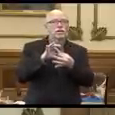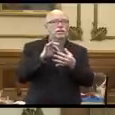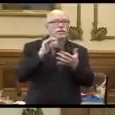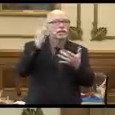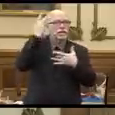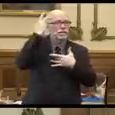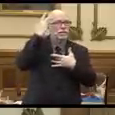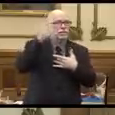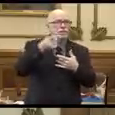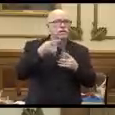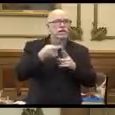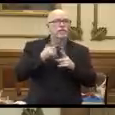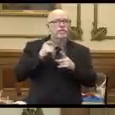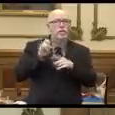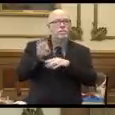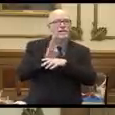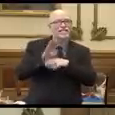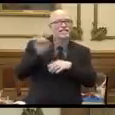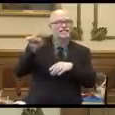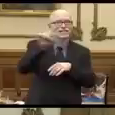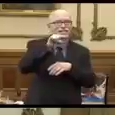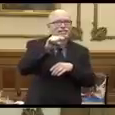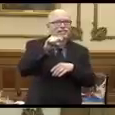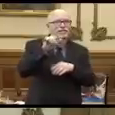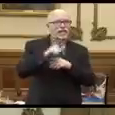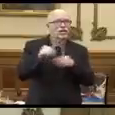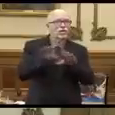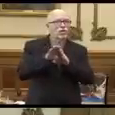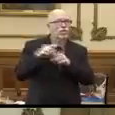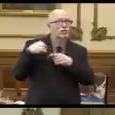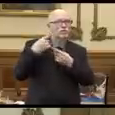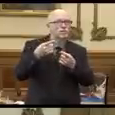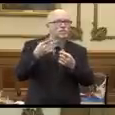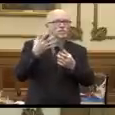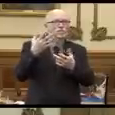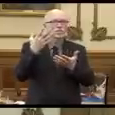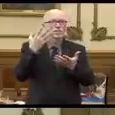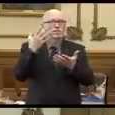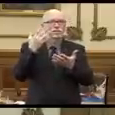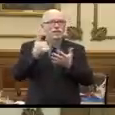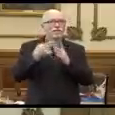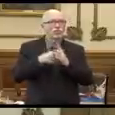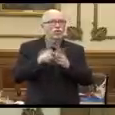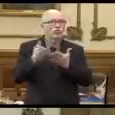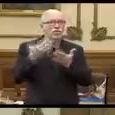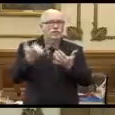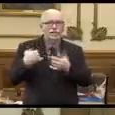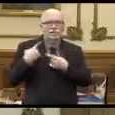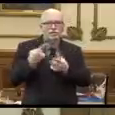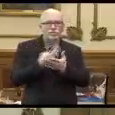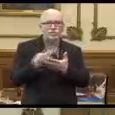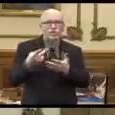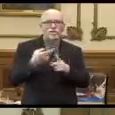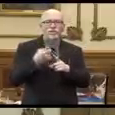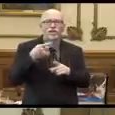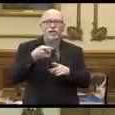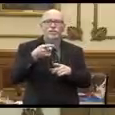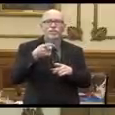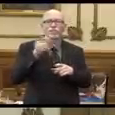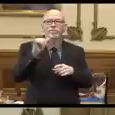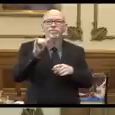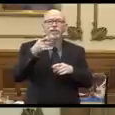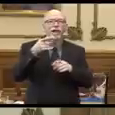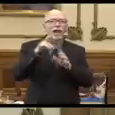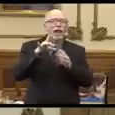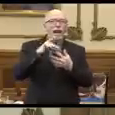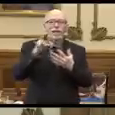illnesses from the businesses that had been closed until that day, from churches that began services, from the elective